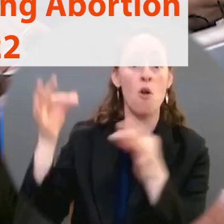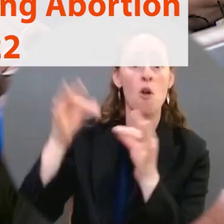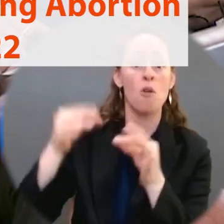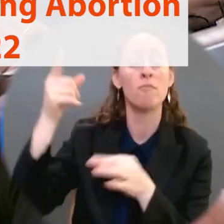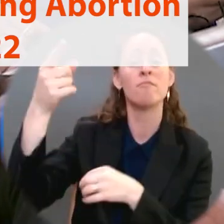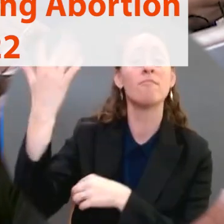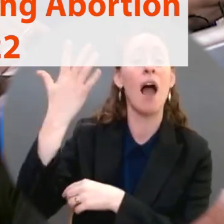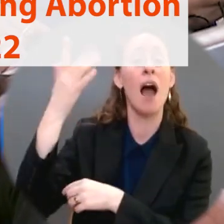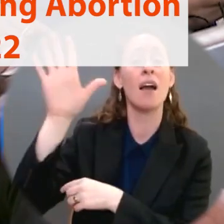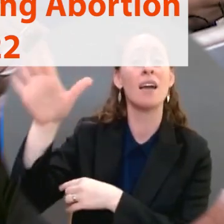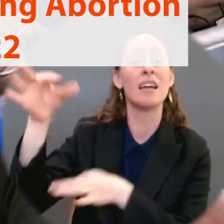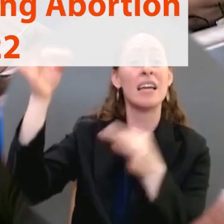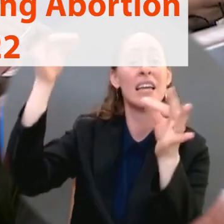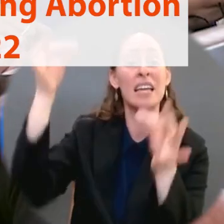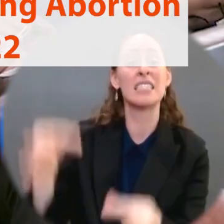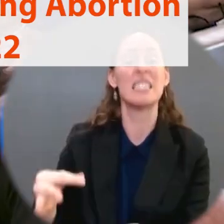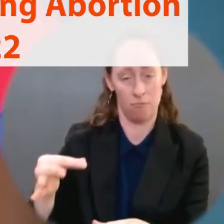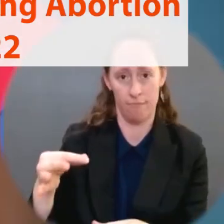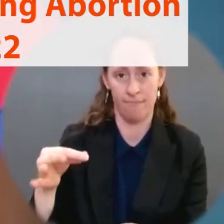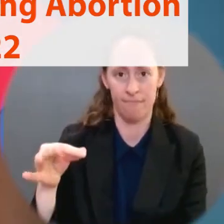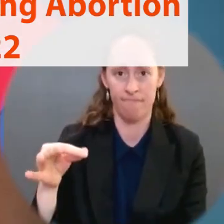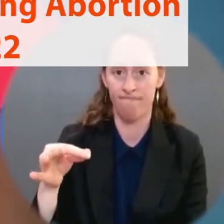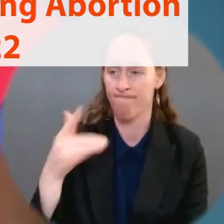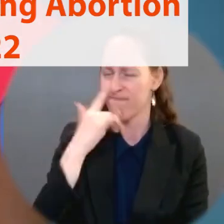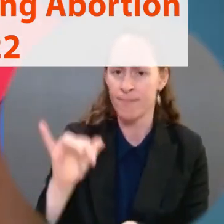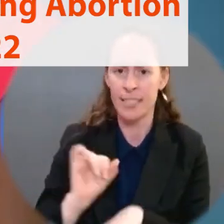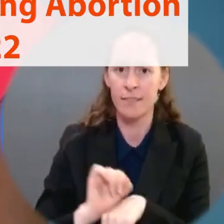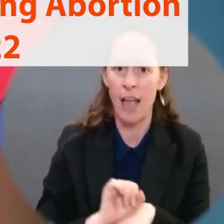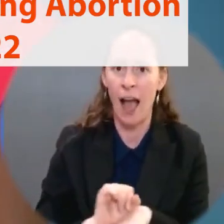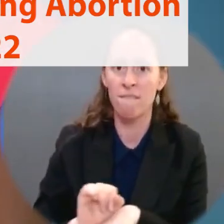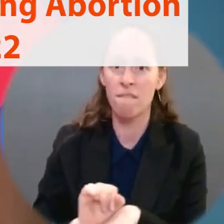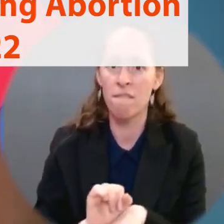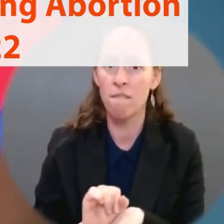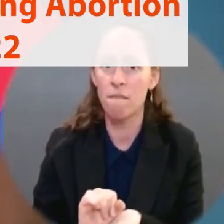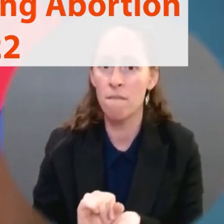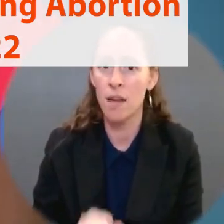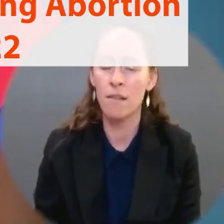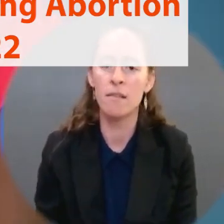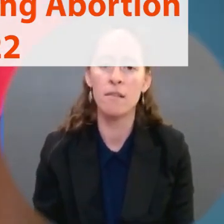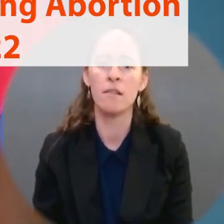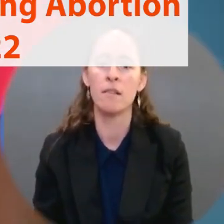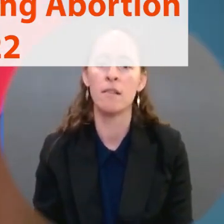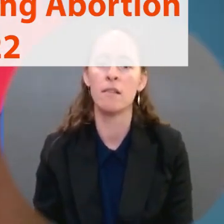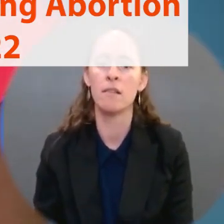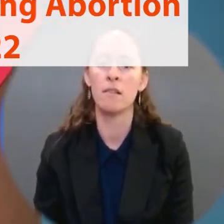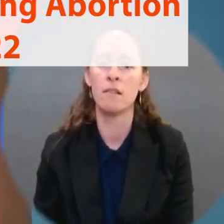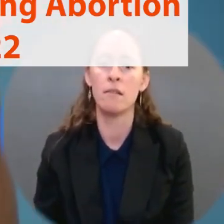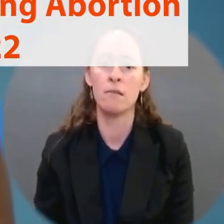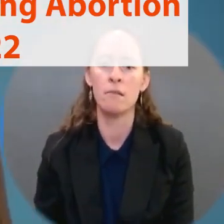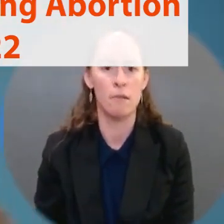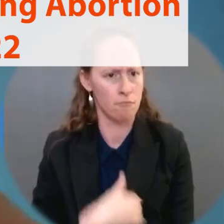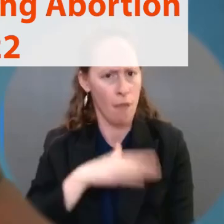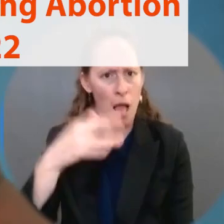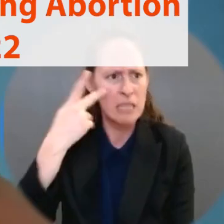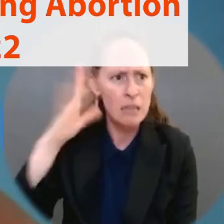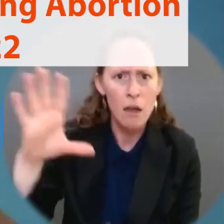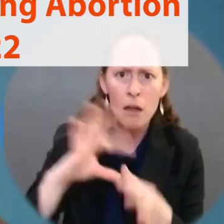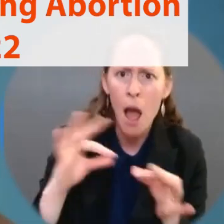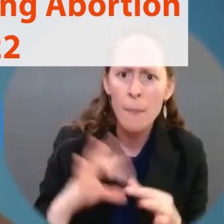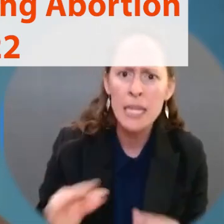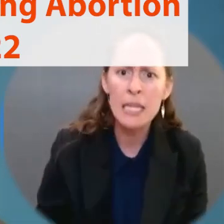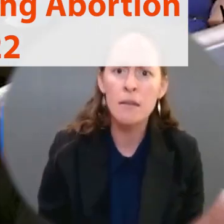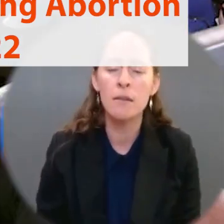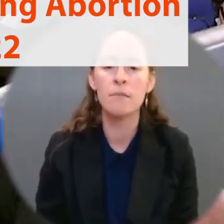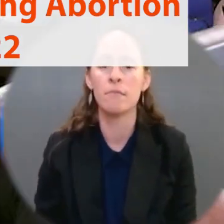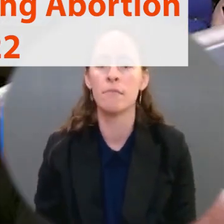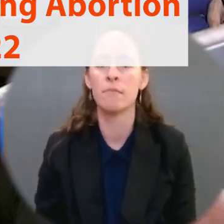similar to slavery? I have not seen her comments. I would like to see her comments for myself before. Her comment was, we know NAACP